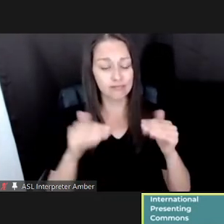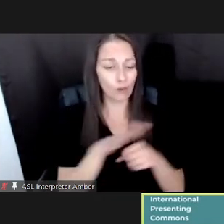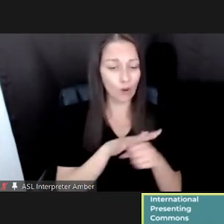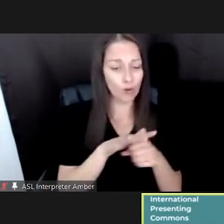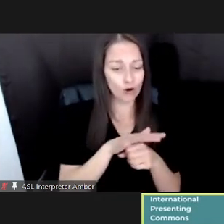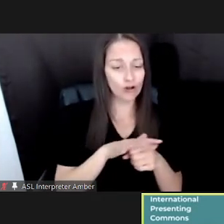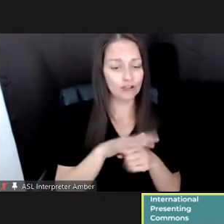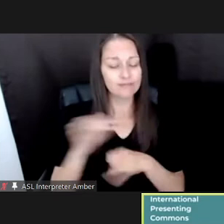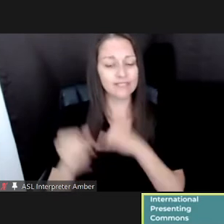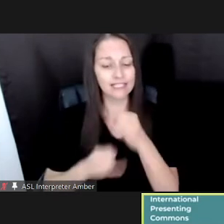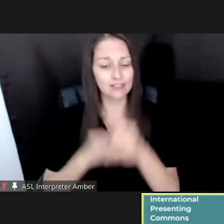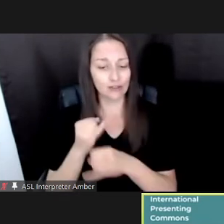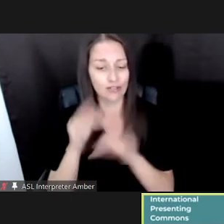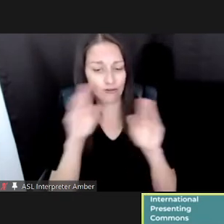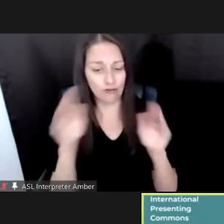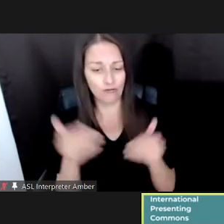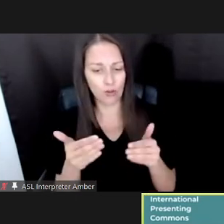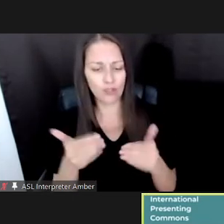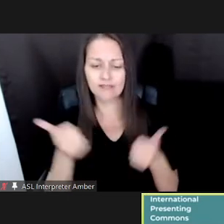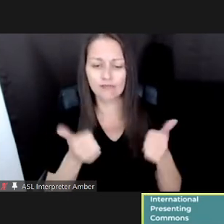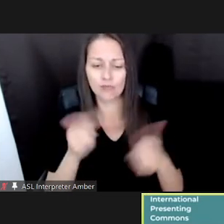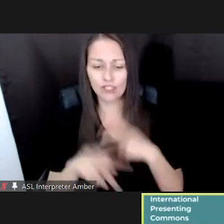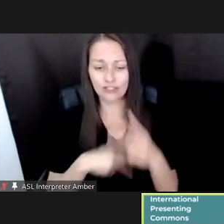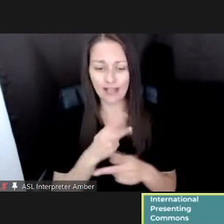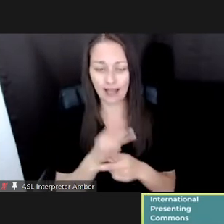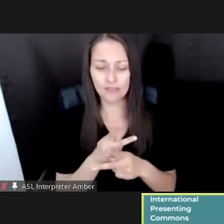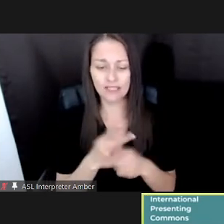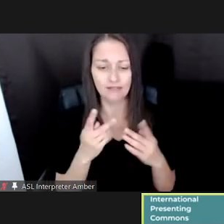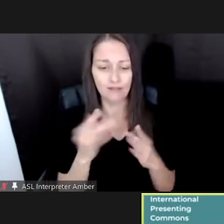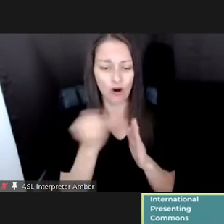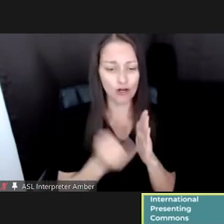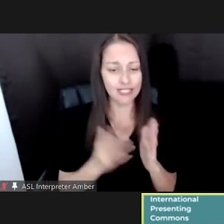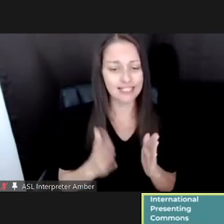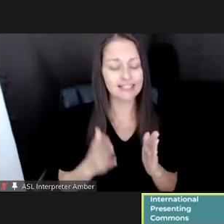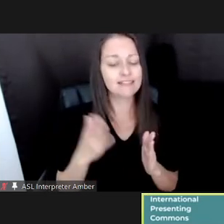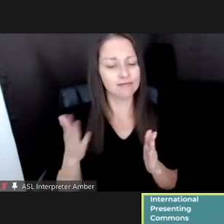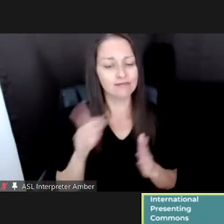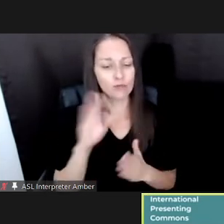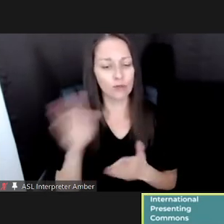and the kinds of artists and audiences being curated?